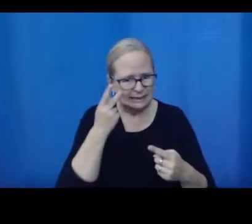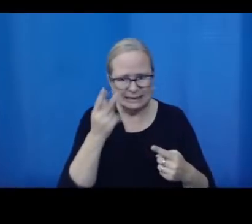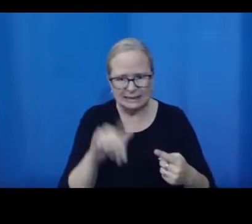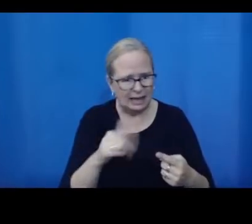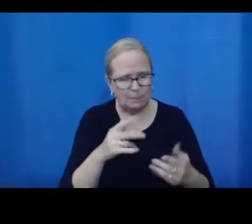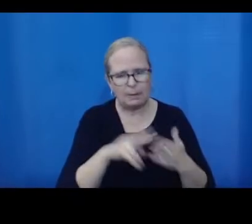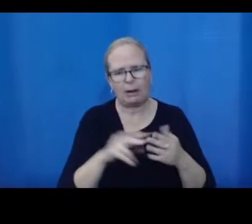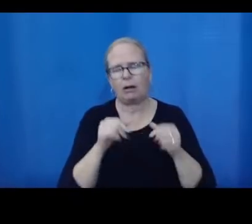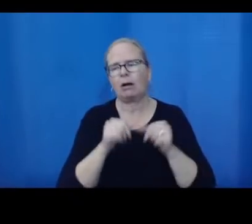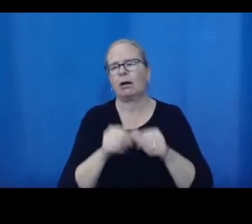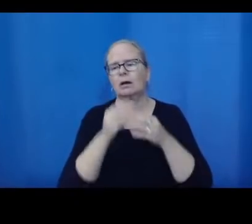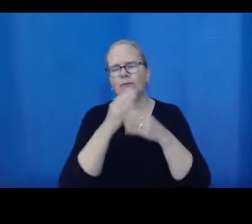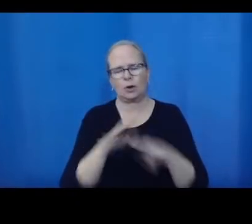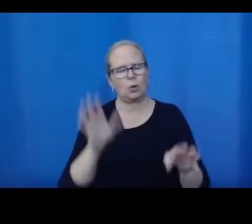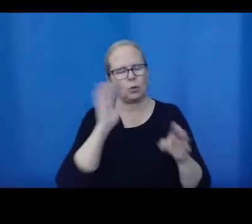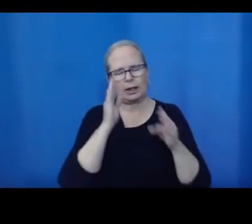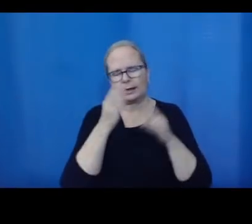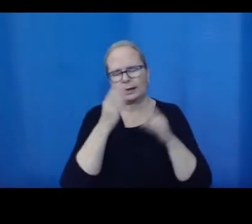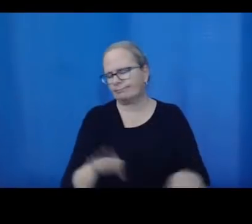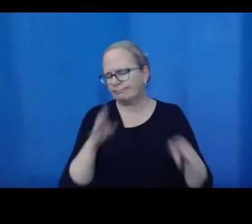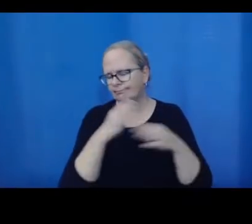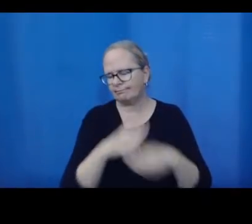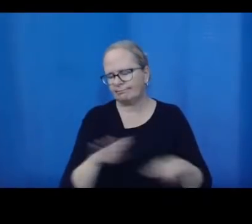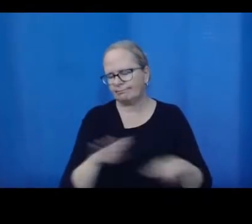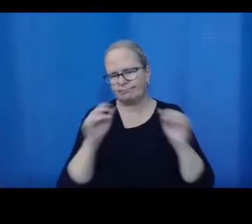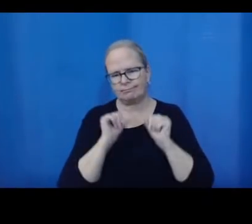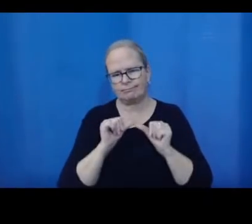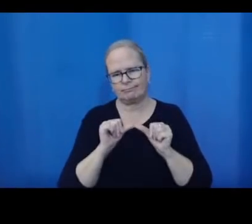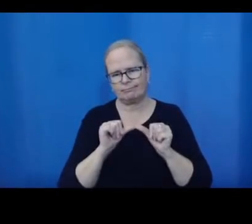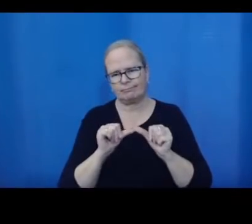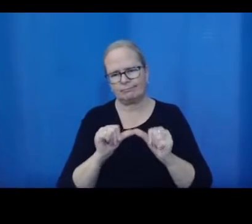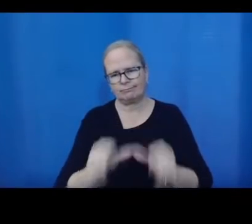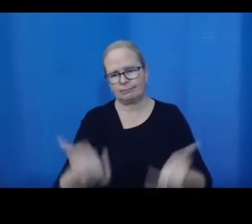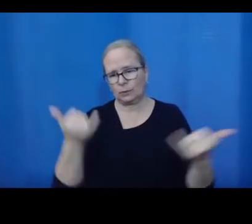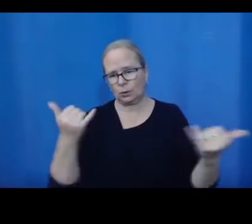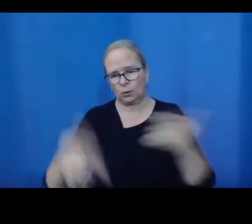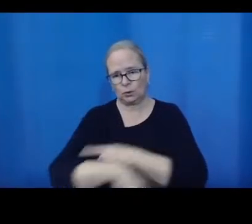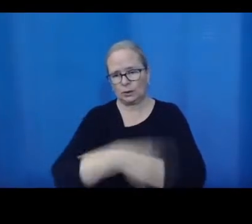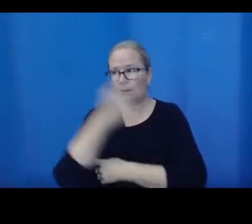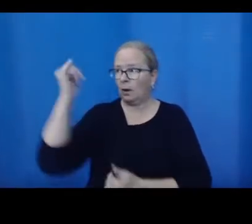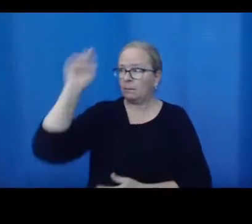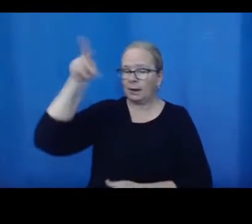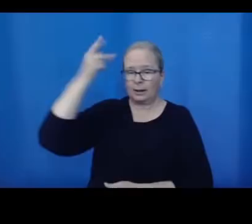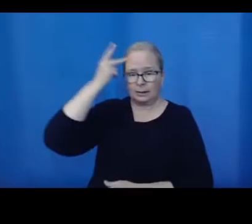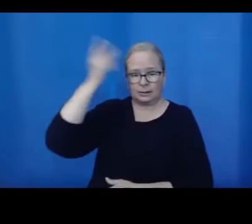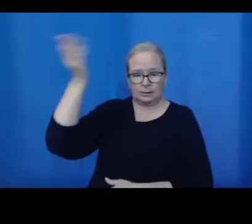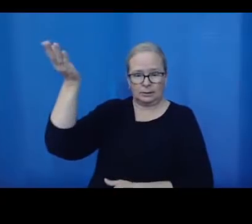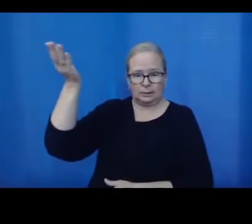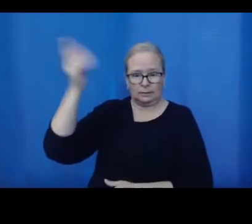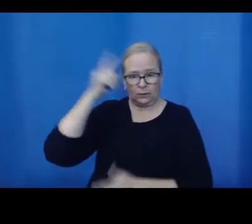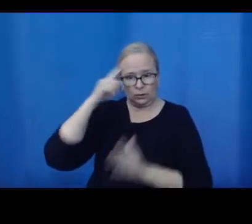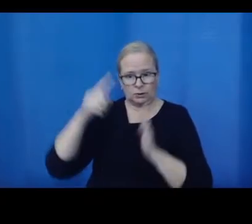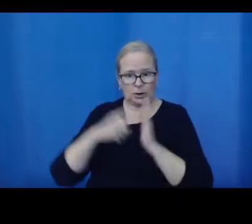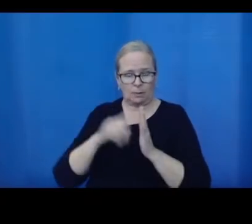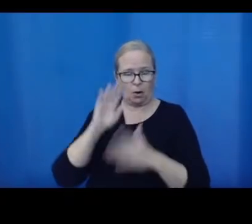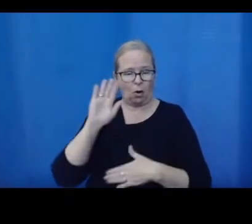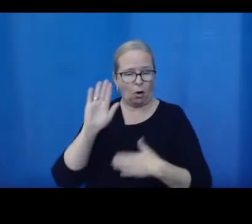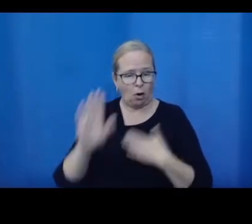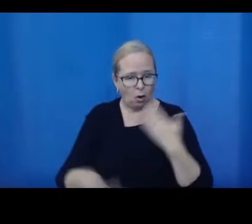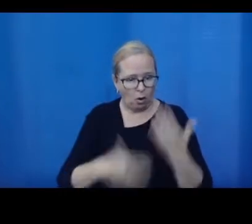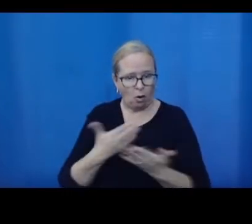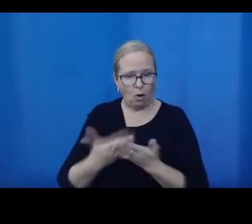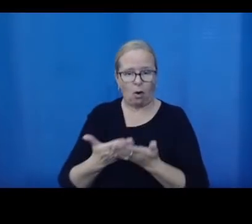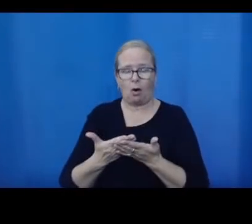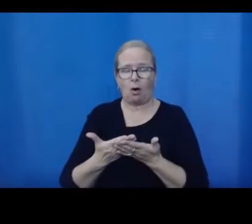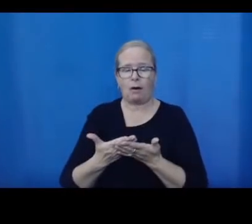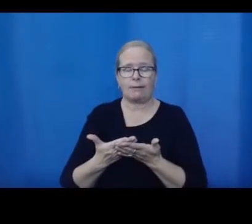political states and all of the things all the forces that make anything happen at any one given time. And that's what's been the most damaging